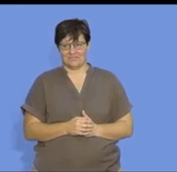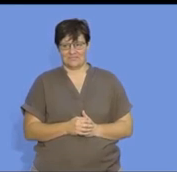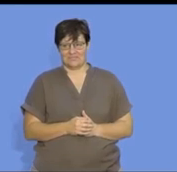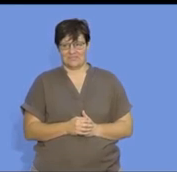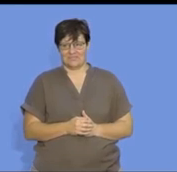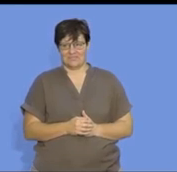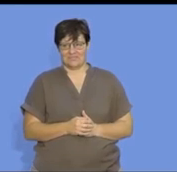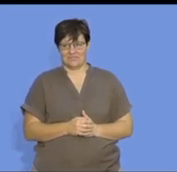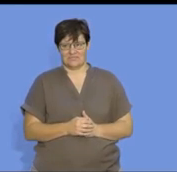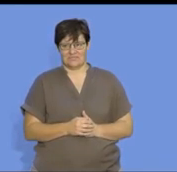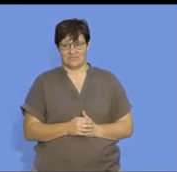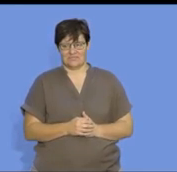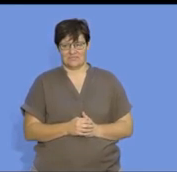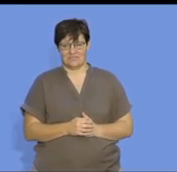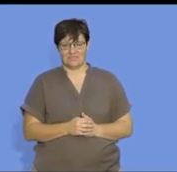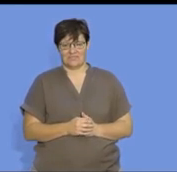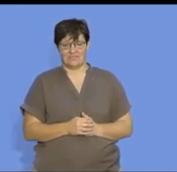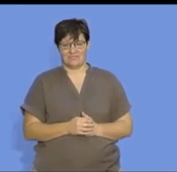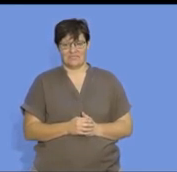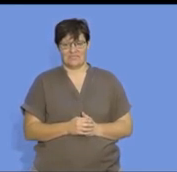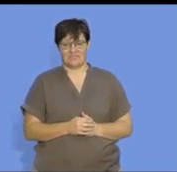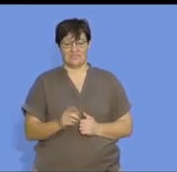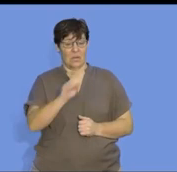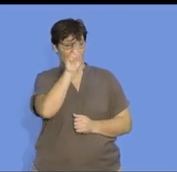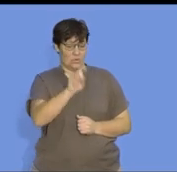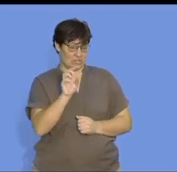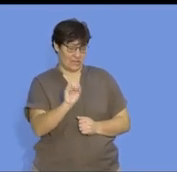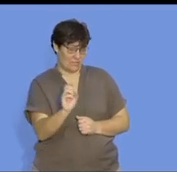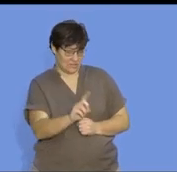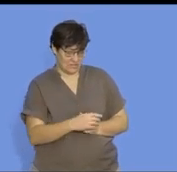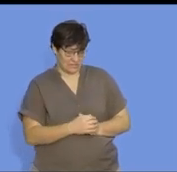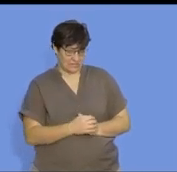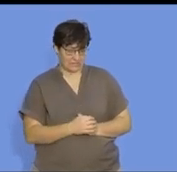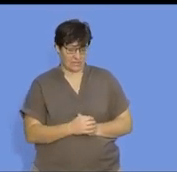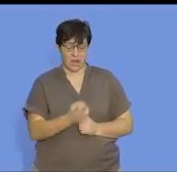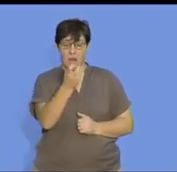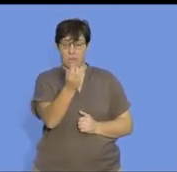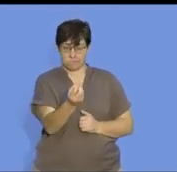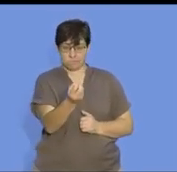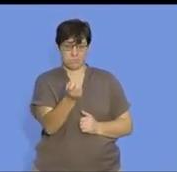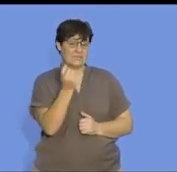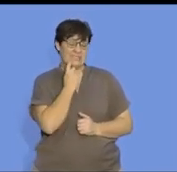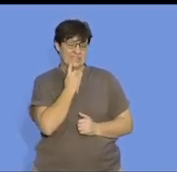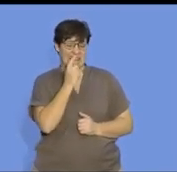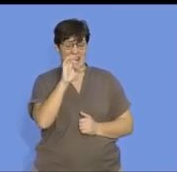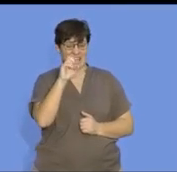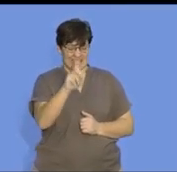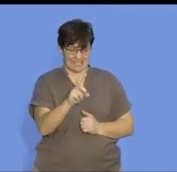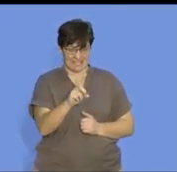Right. So here's our question. A lead ball of mass